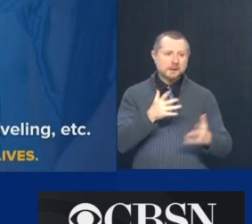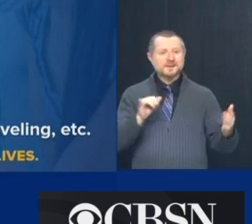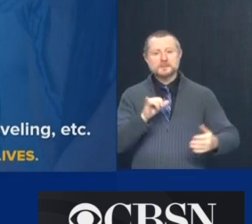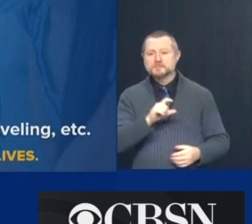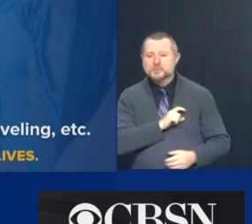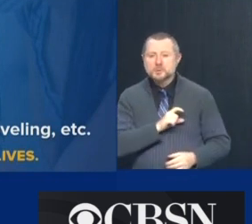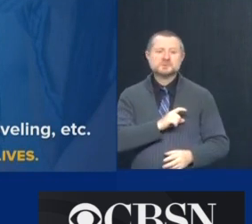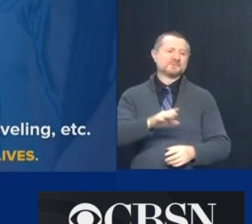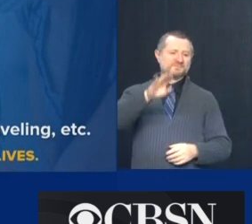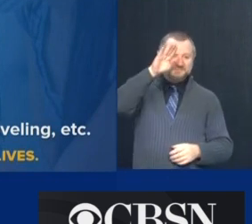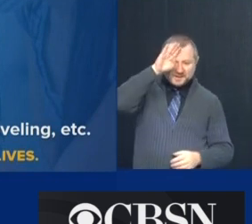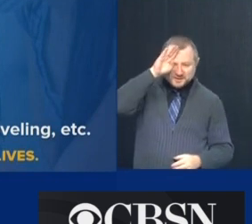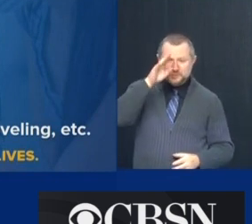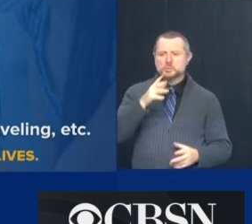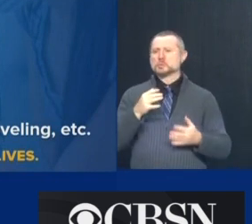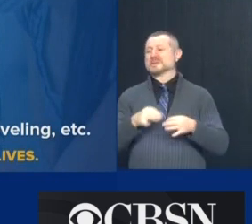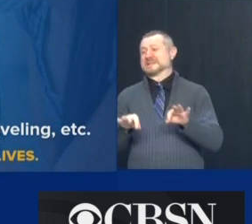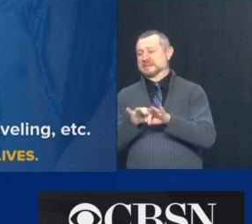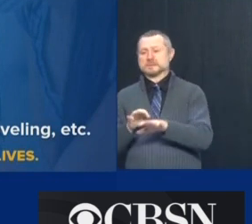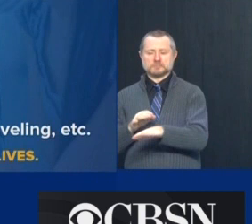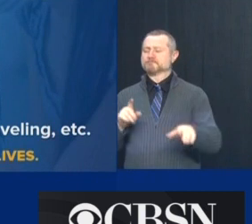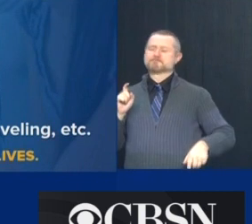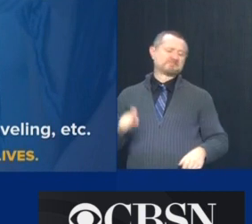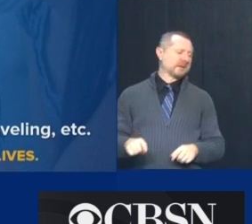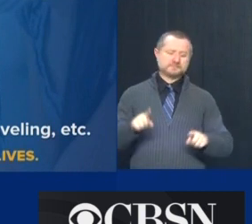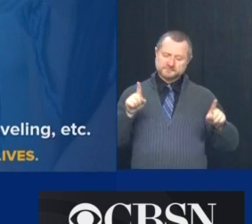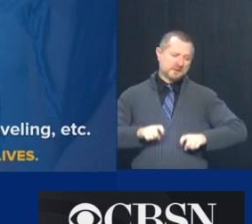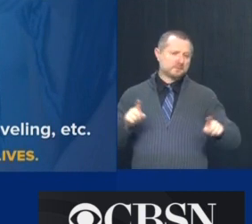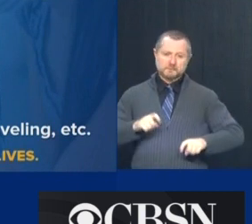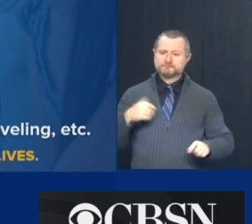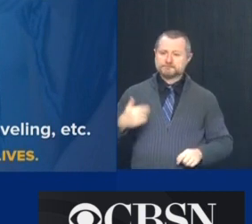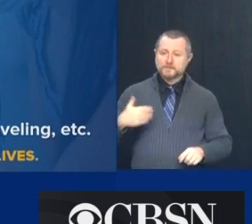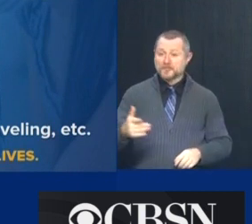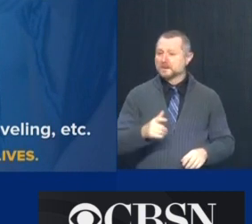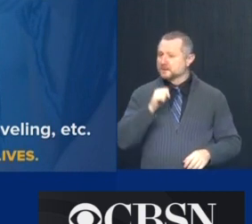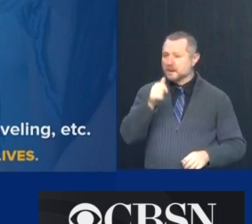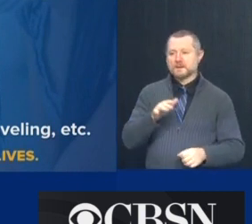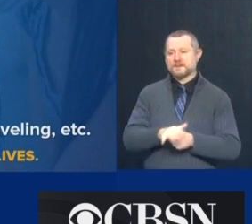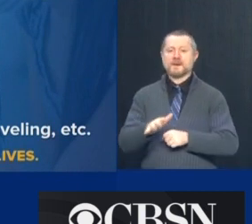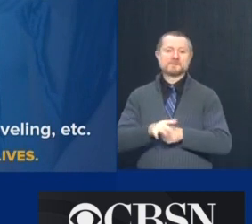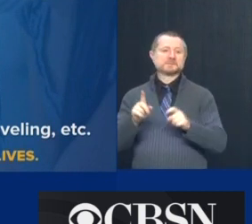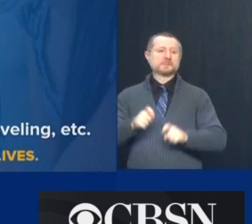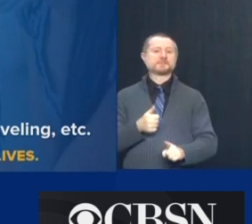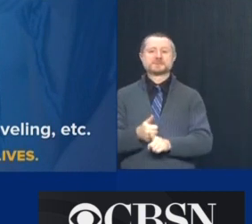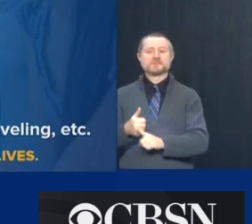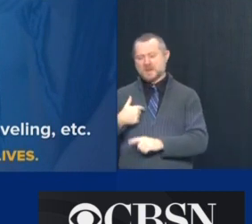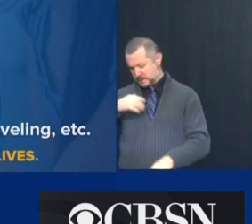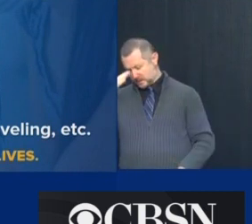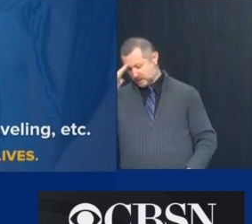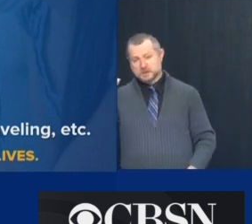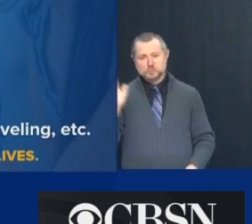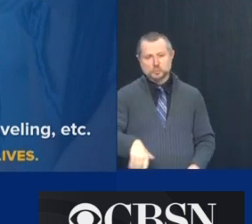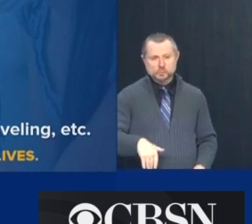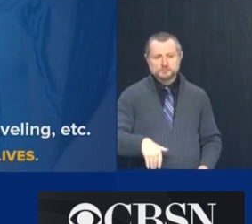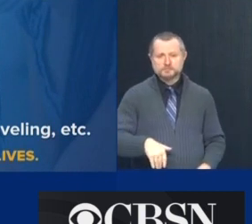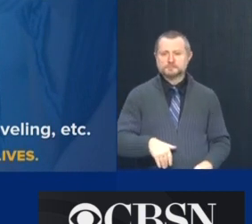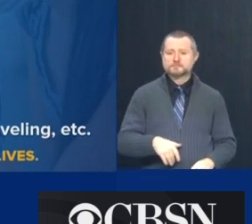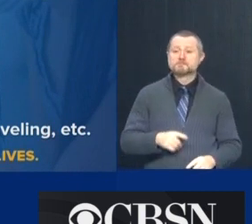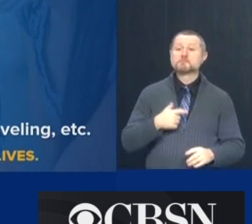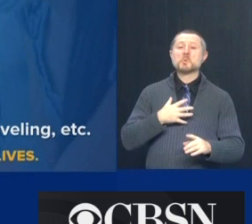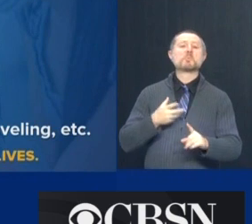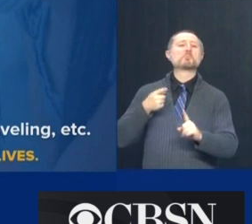fire, they have to be tested. There's not enough tests to go around. I get it. But we have to be